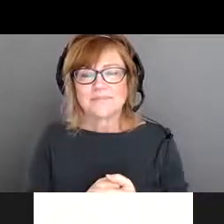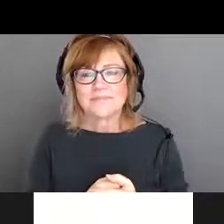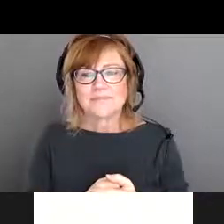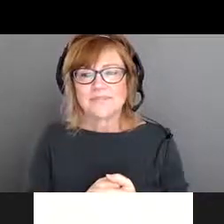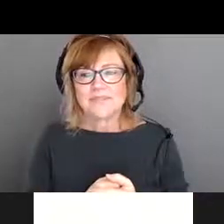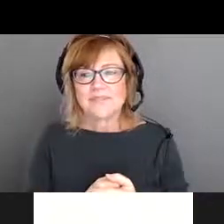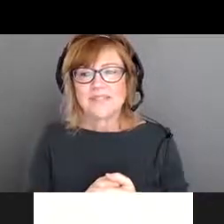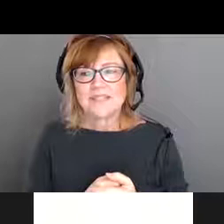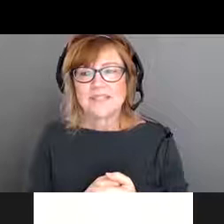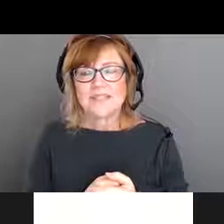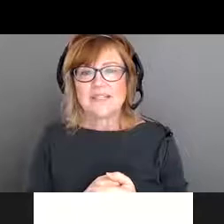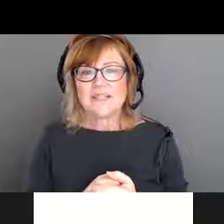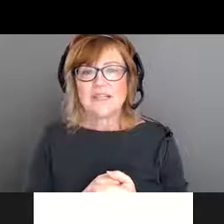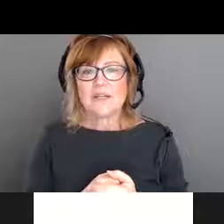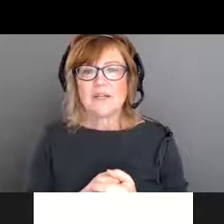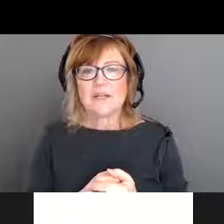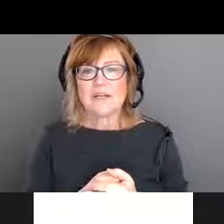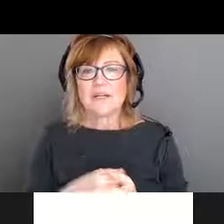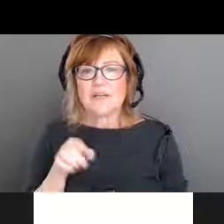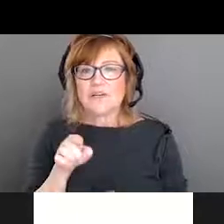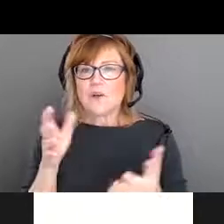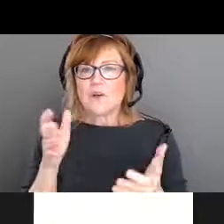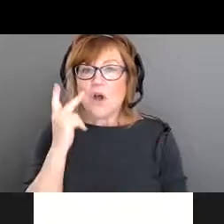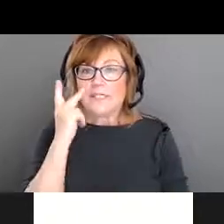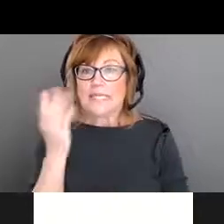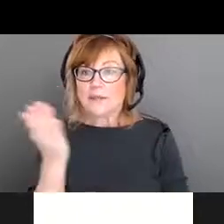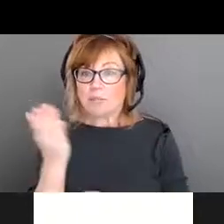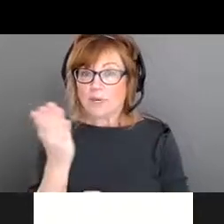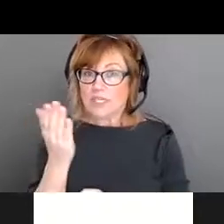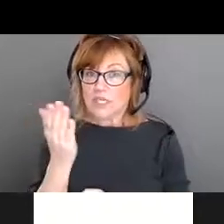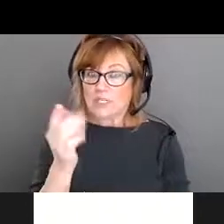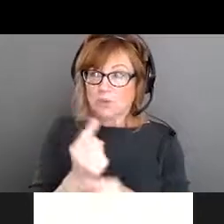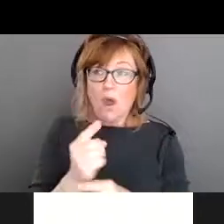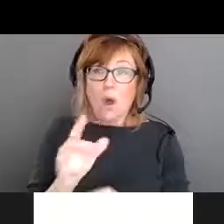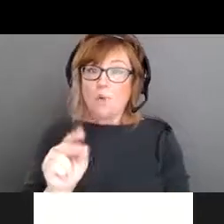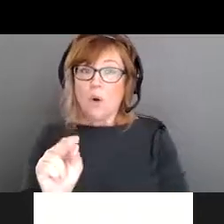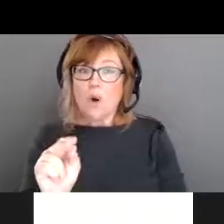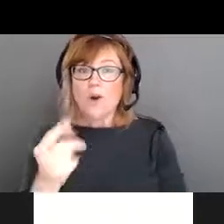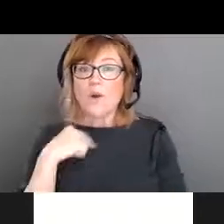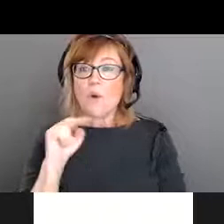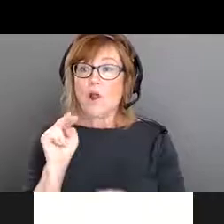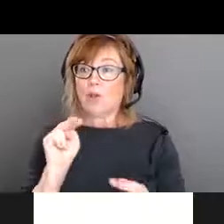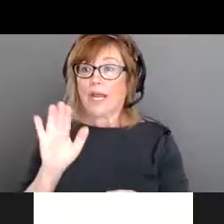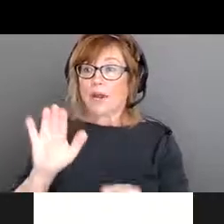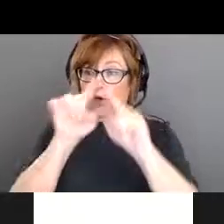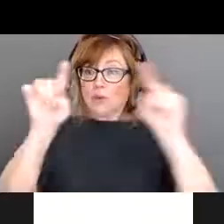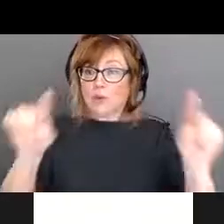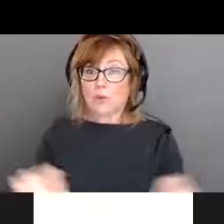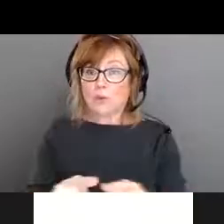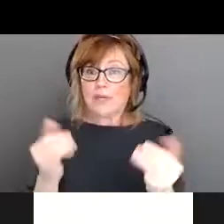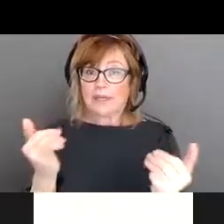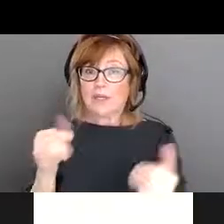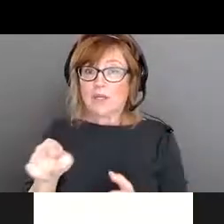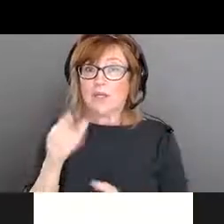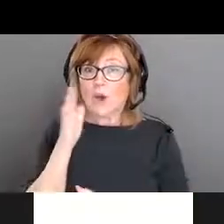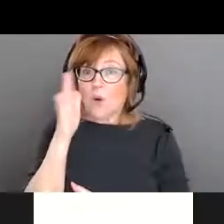So you're looking for the presentation at your end, I assume? No, I'm not. I'm looking at we're looking at your screen. Are you going to